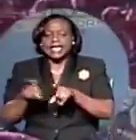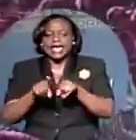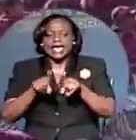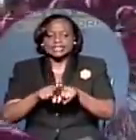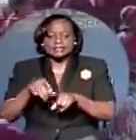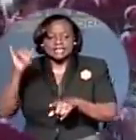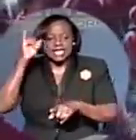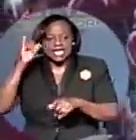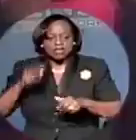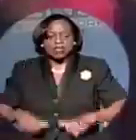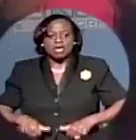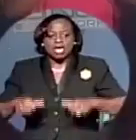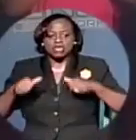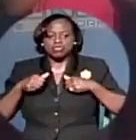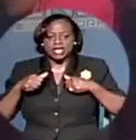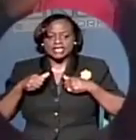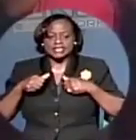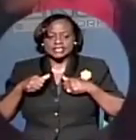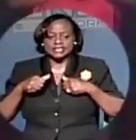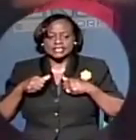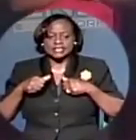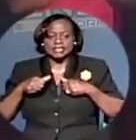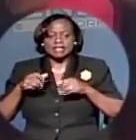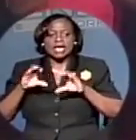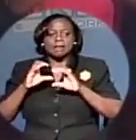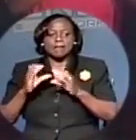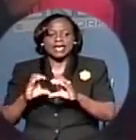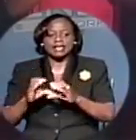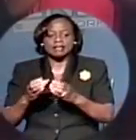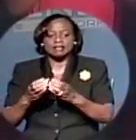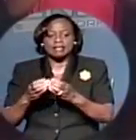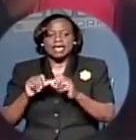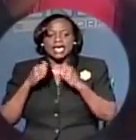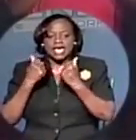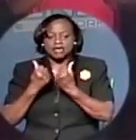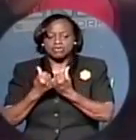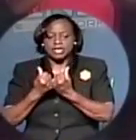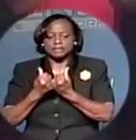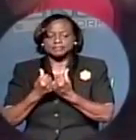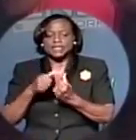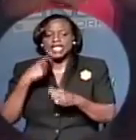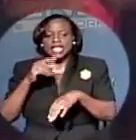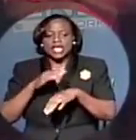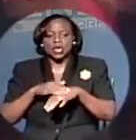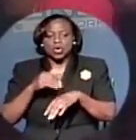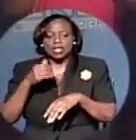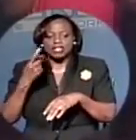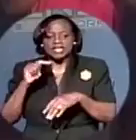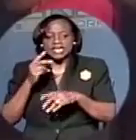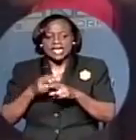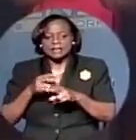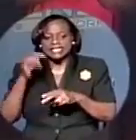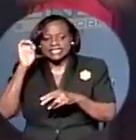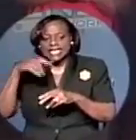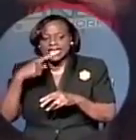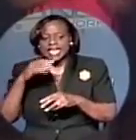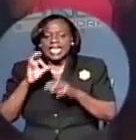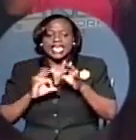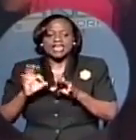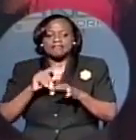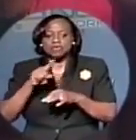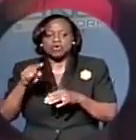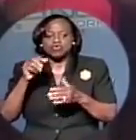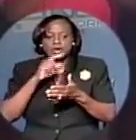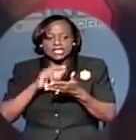in Carmichael, he called on F&Ms registered in a constituency anywhere in the country where they knowingly should not be registered